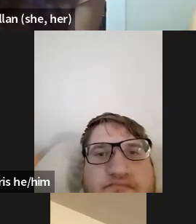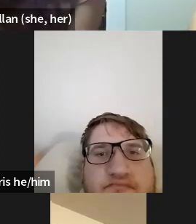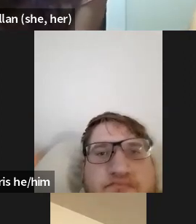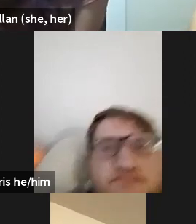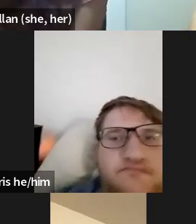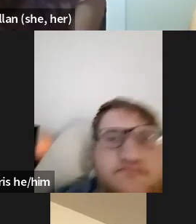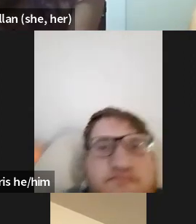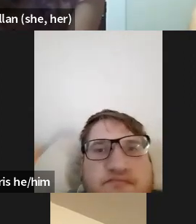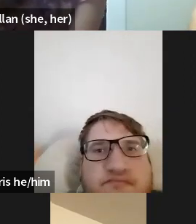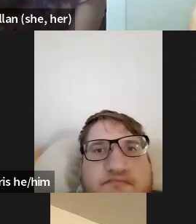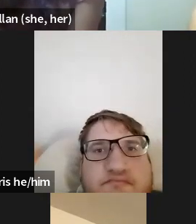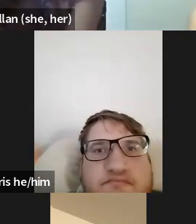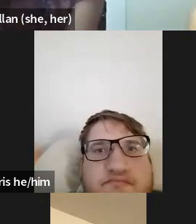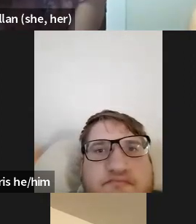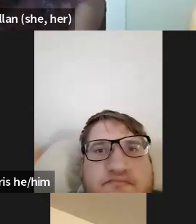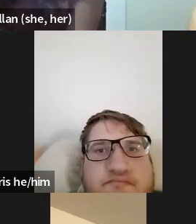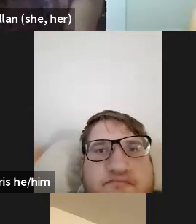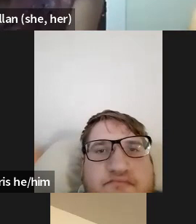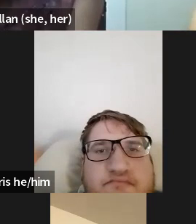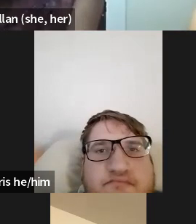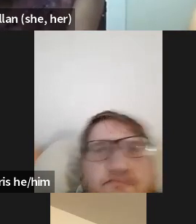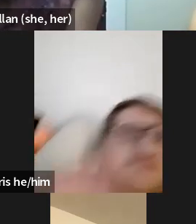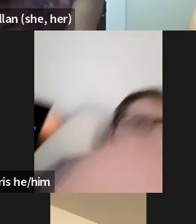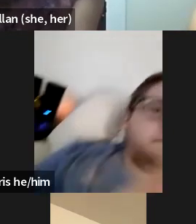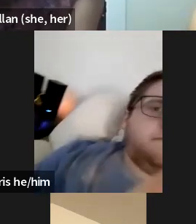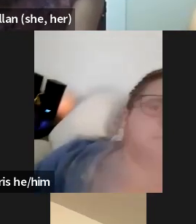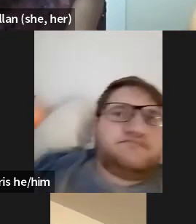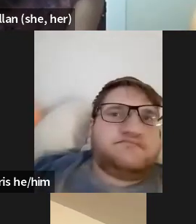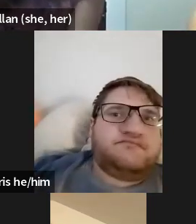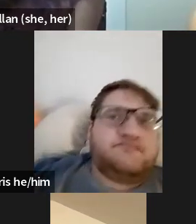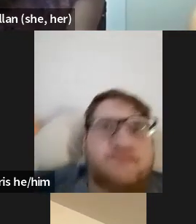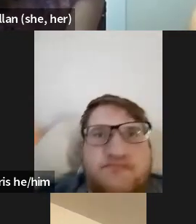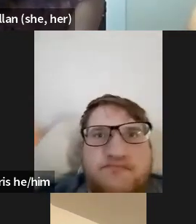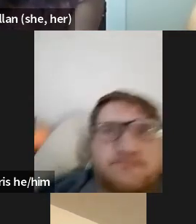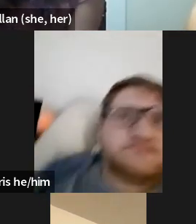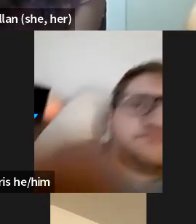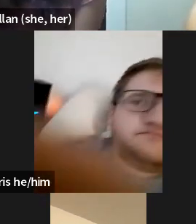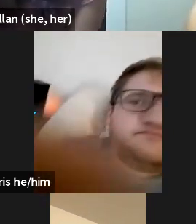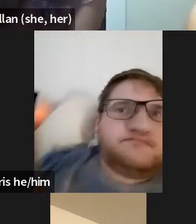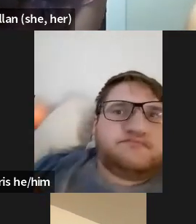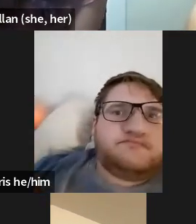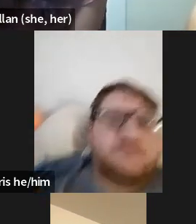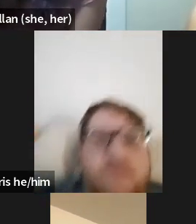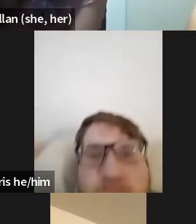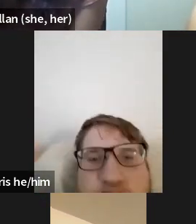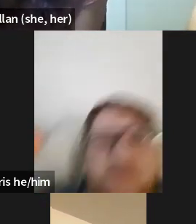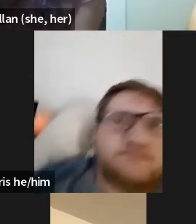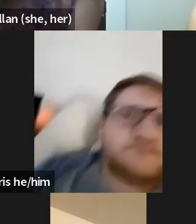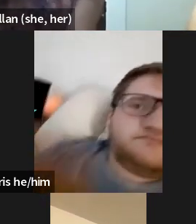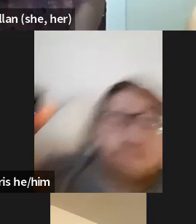more button, and then along there it should say breakout rooms. I don't see the more button.